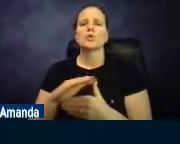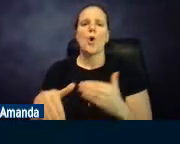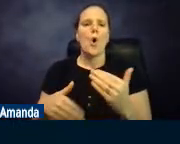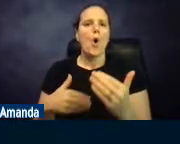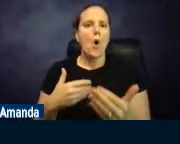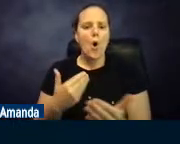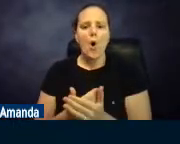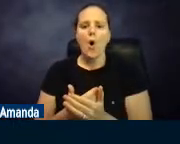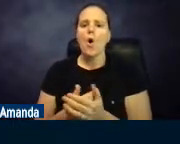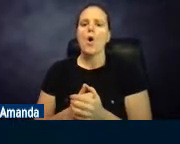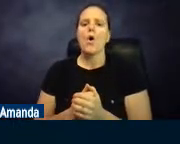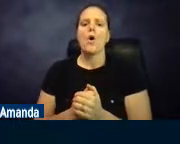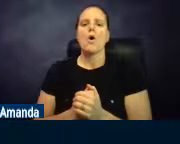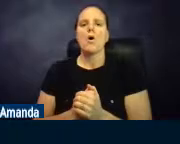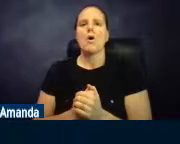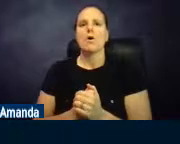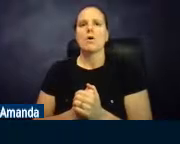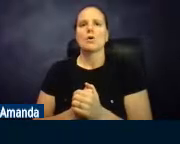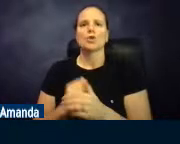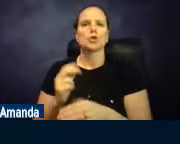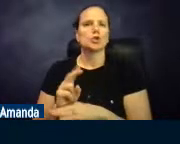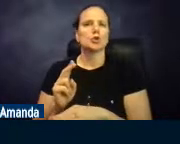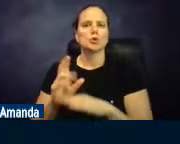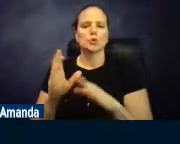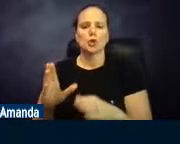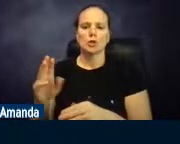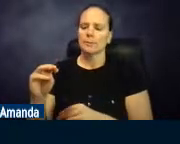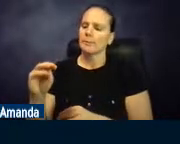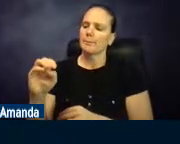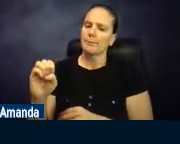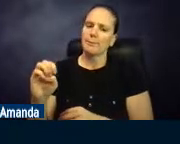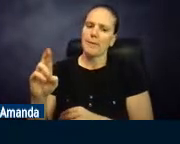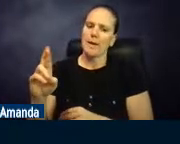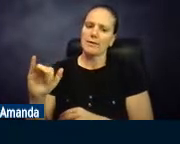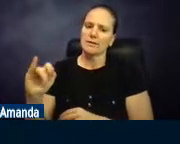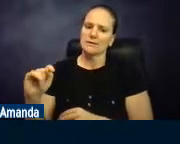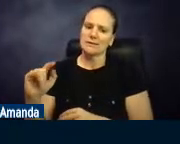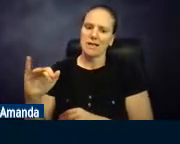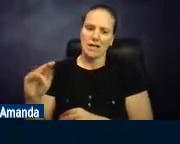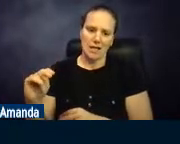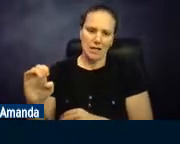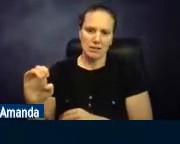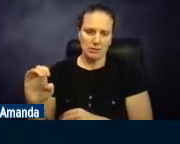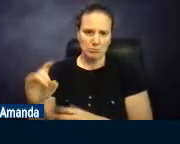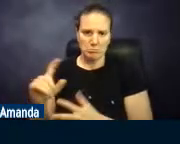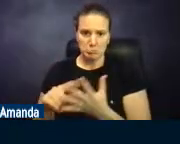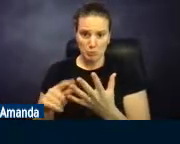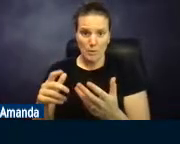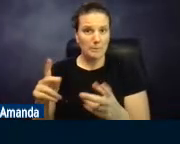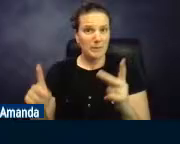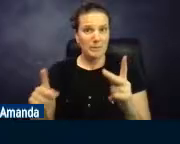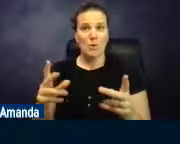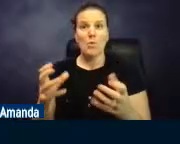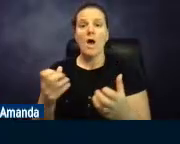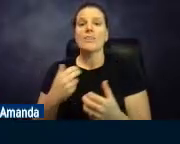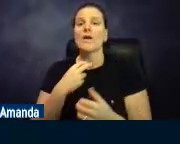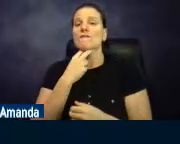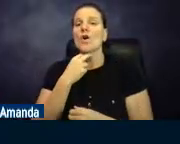maritime users and anyone with an interest to make sure they make their voice heard during this